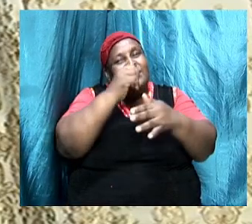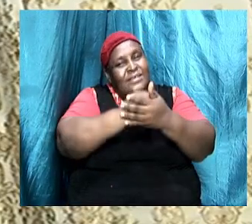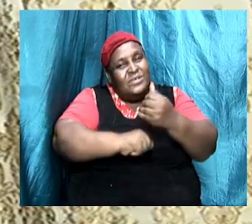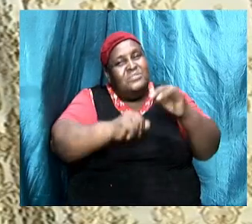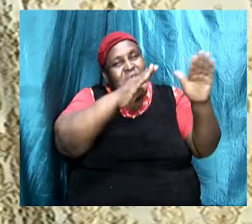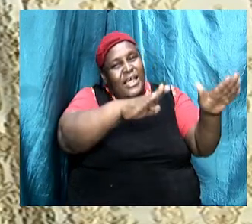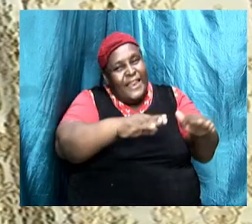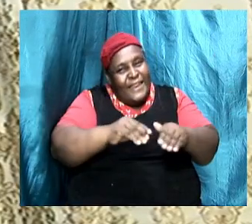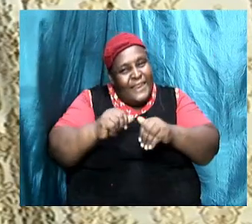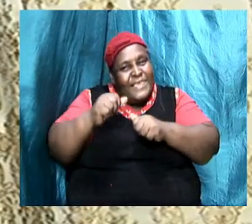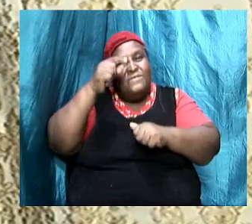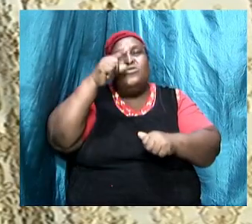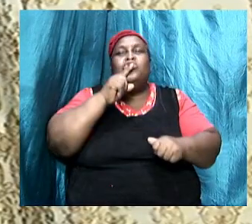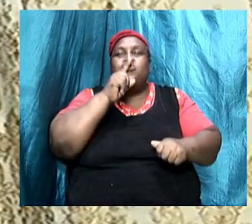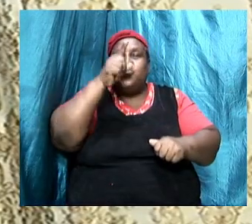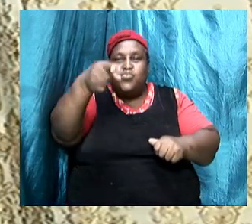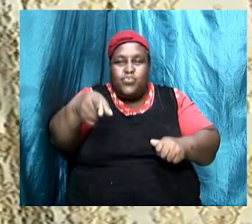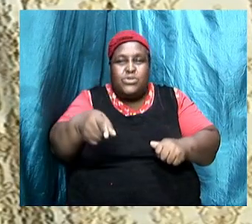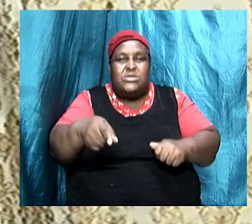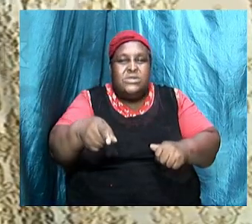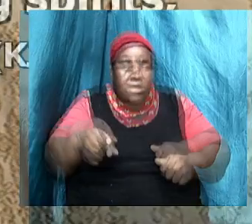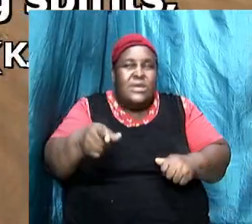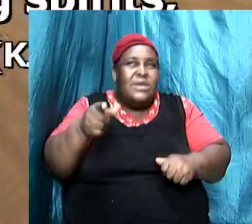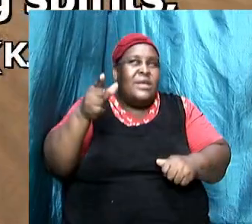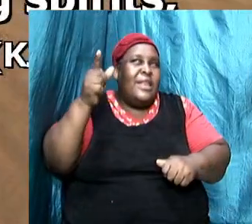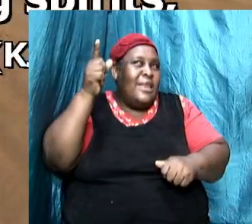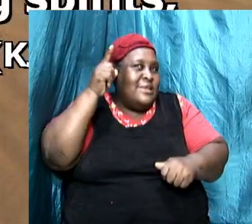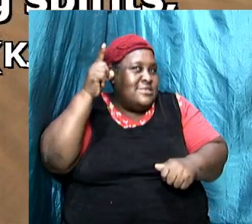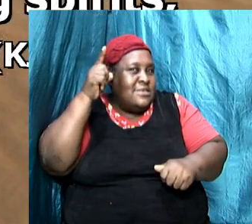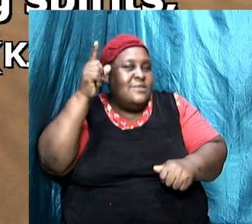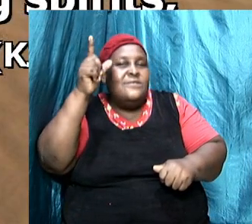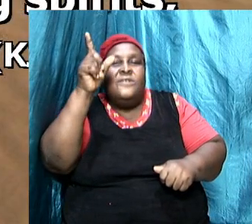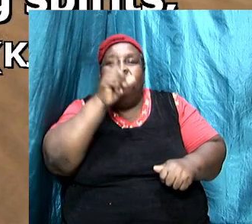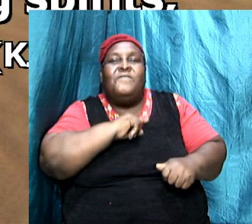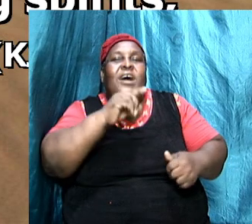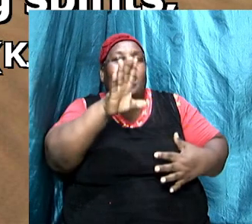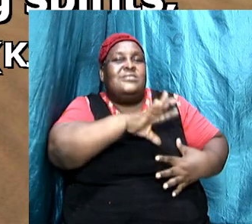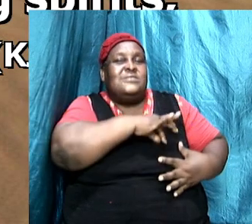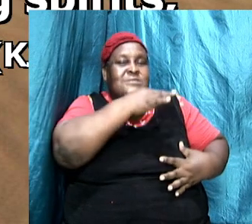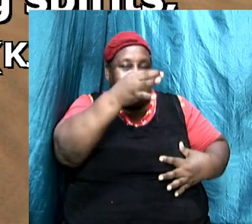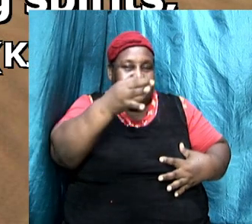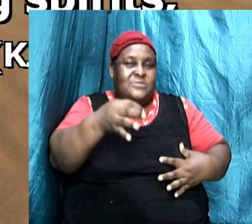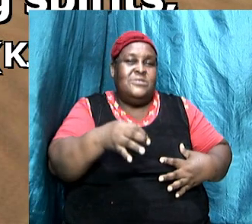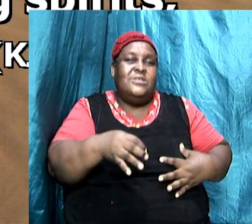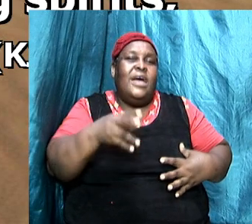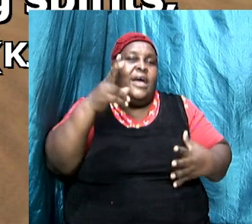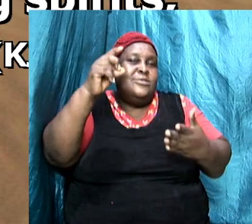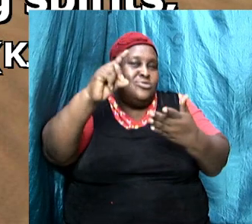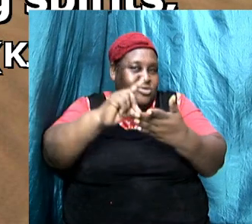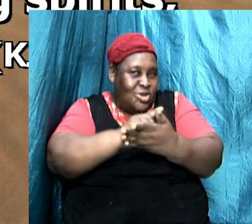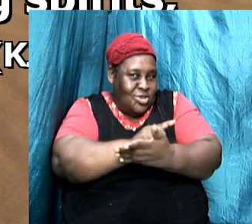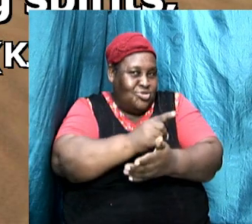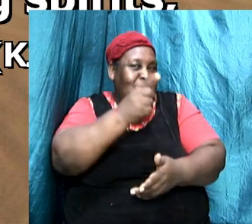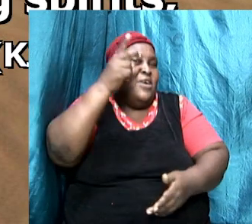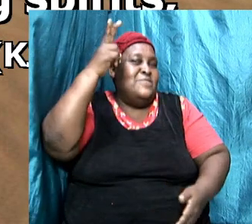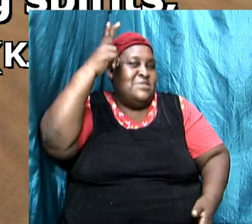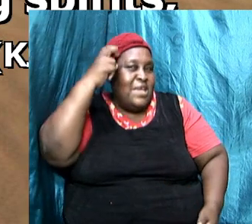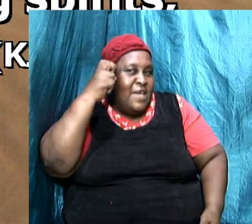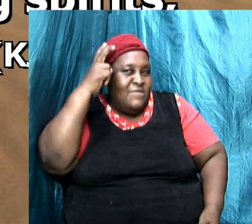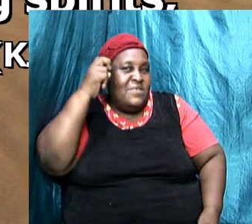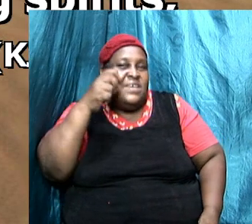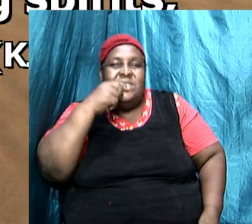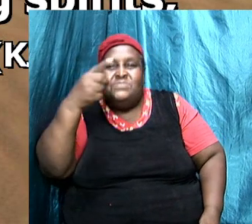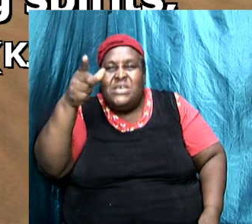the faith, giving heed to seducing spirits and doctrine of devils, speaking lies in